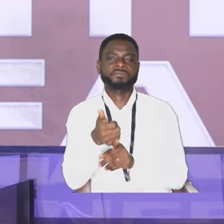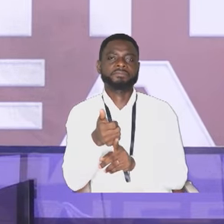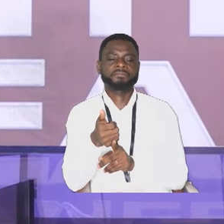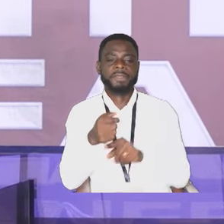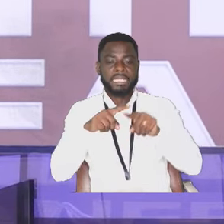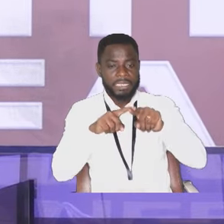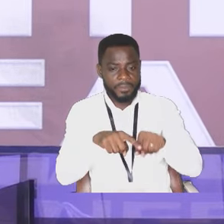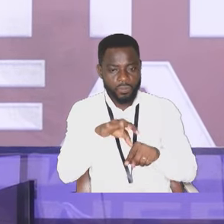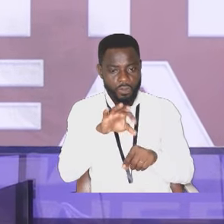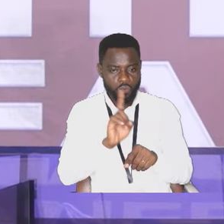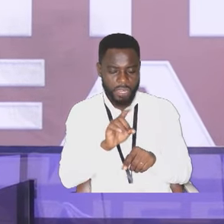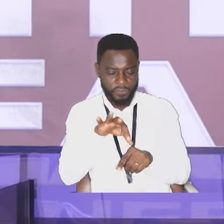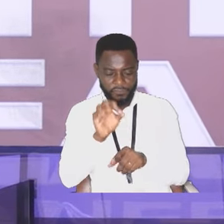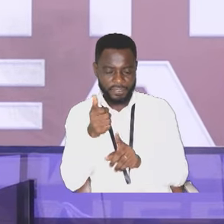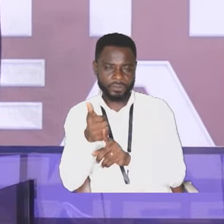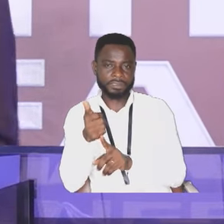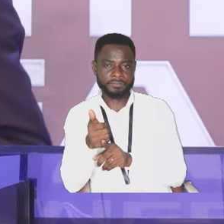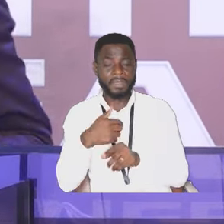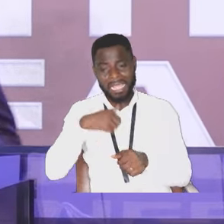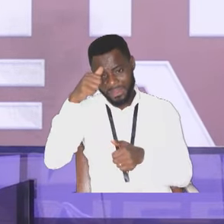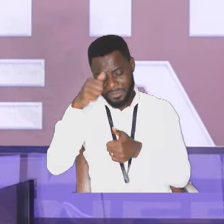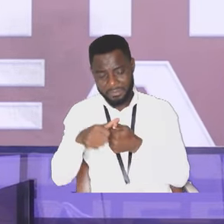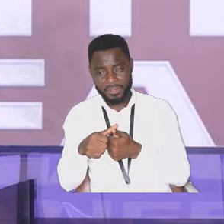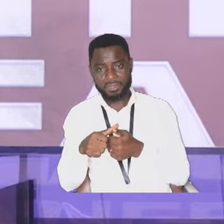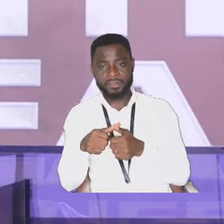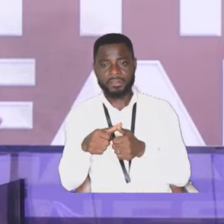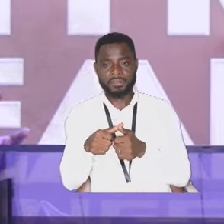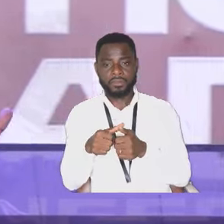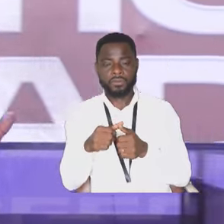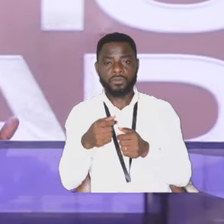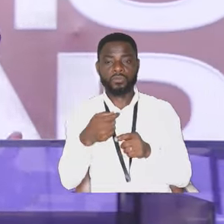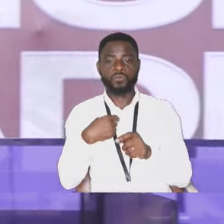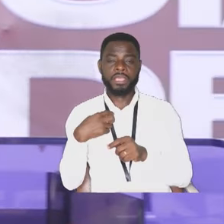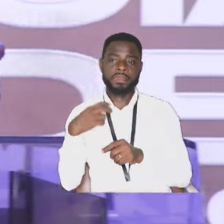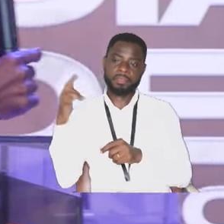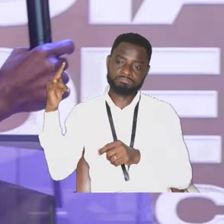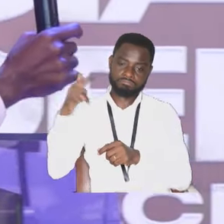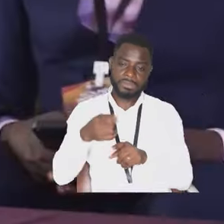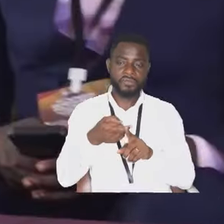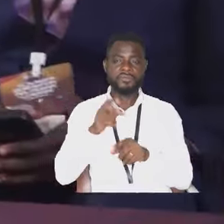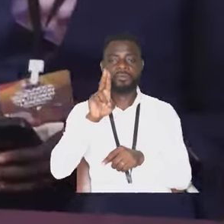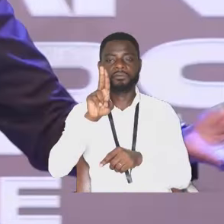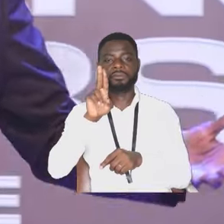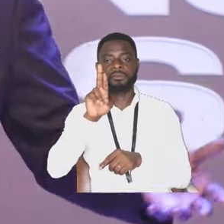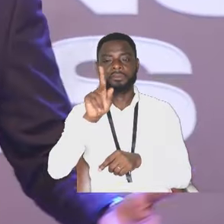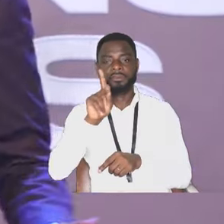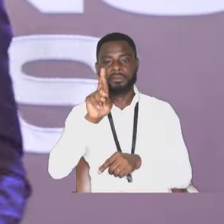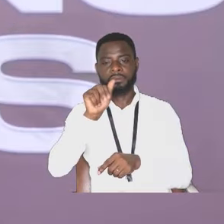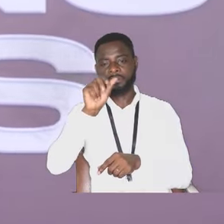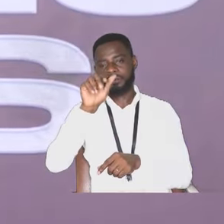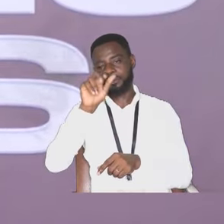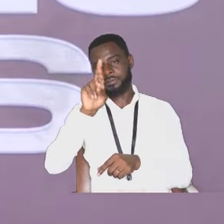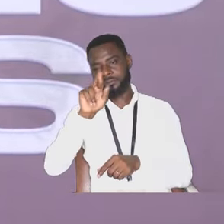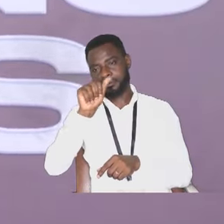Depending on where you find yourself. I remember when I came from Ukraine as a missionary and then came with my firstborn because I went with